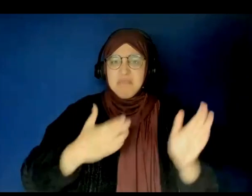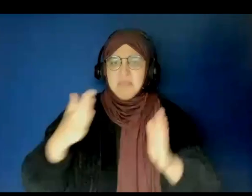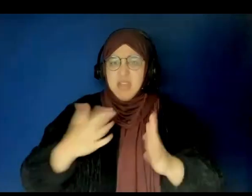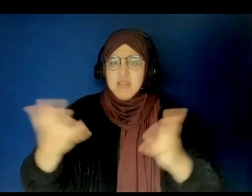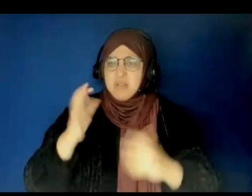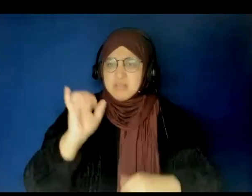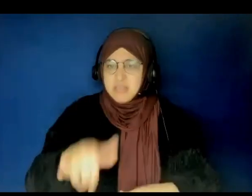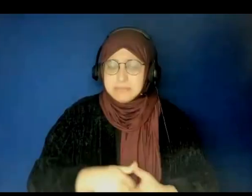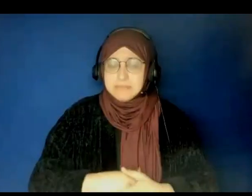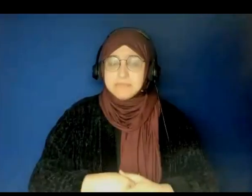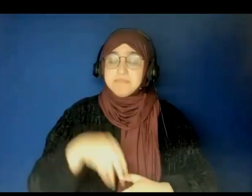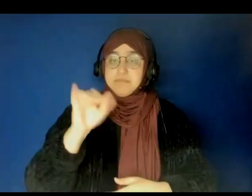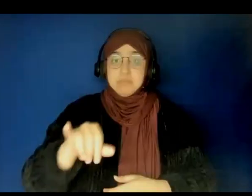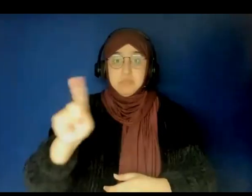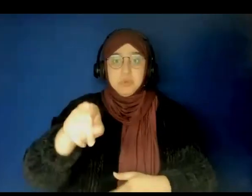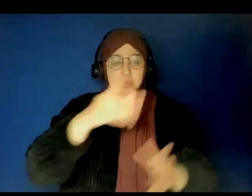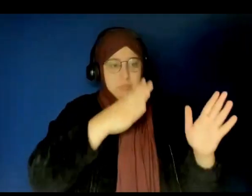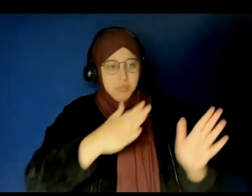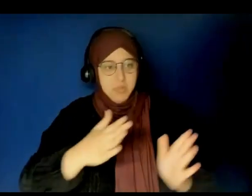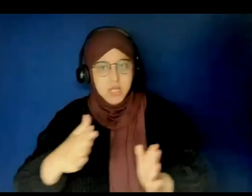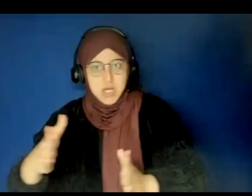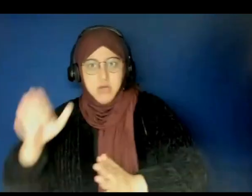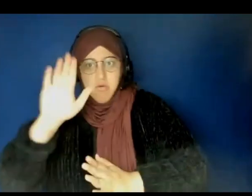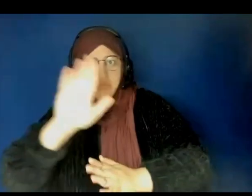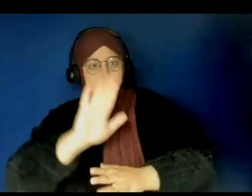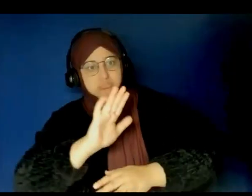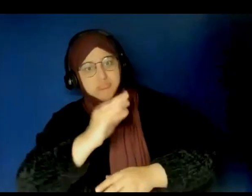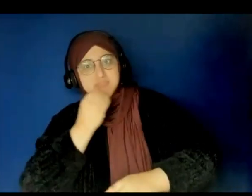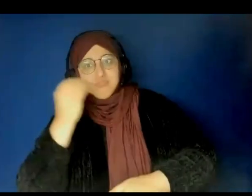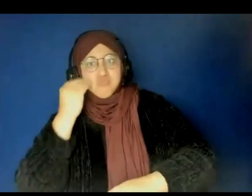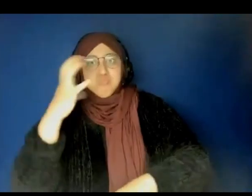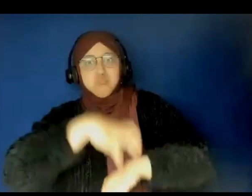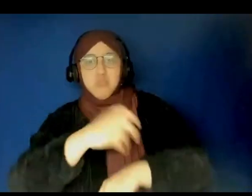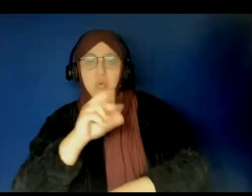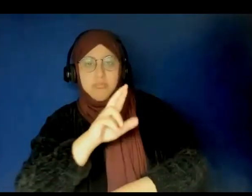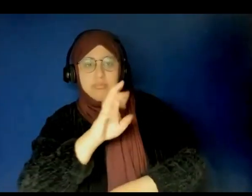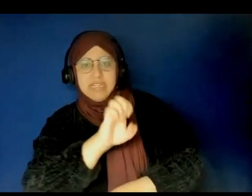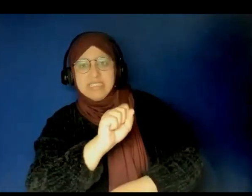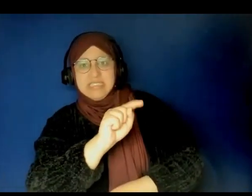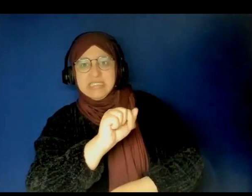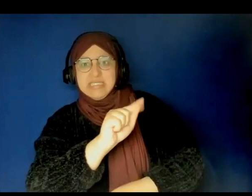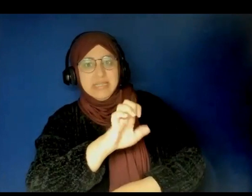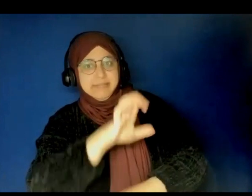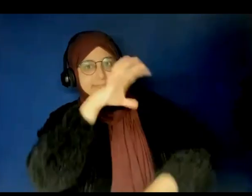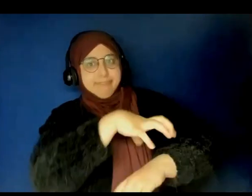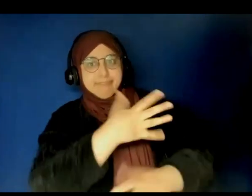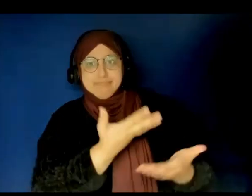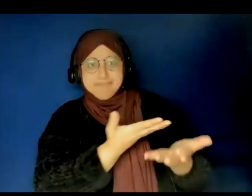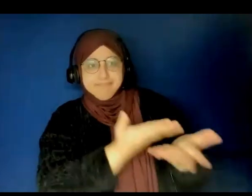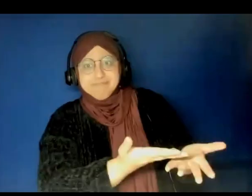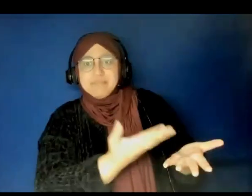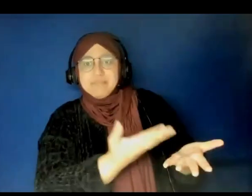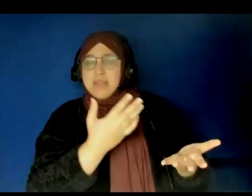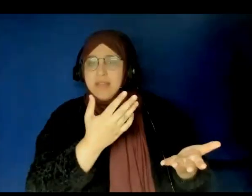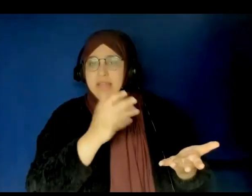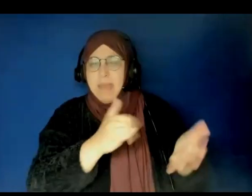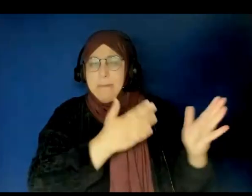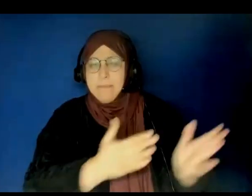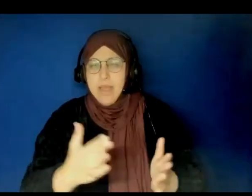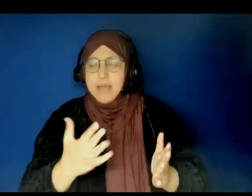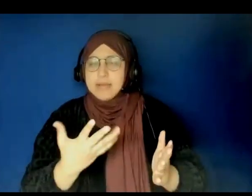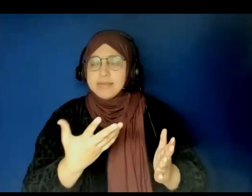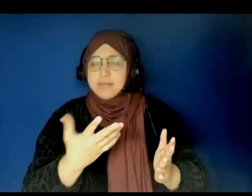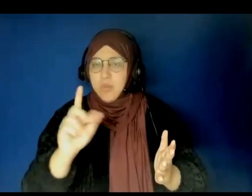you plan your estate, and that seems like a almost uh,